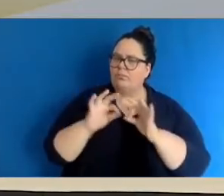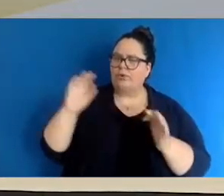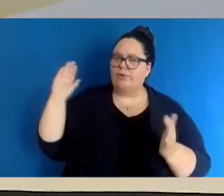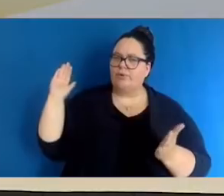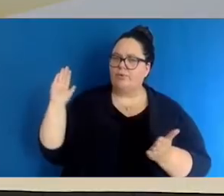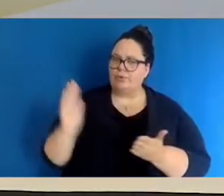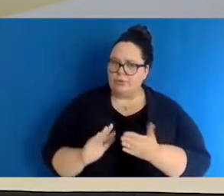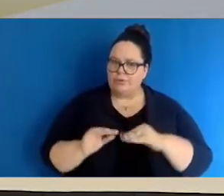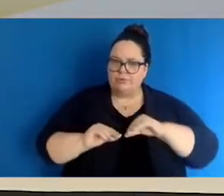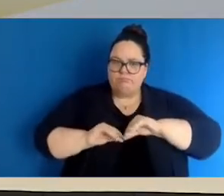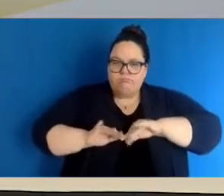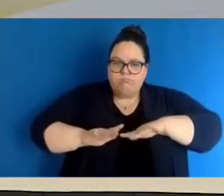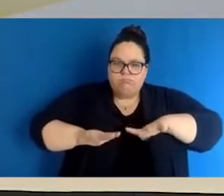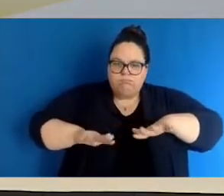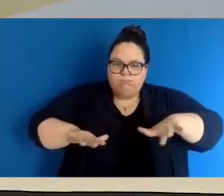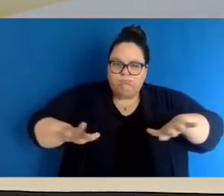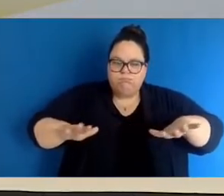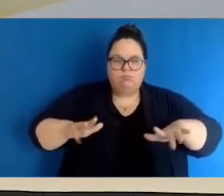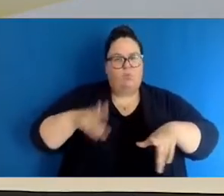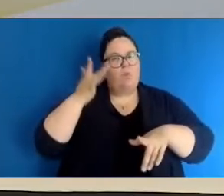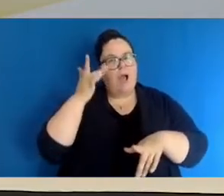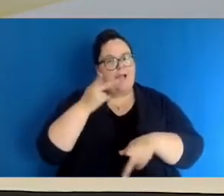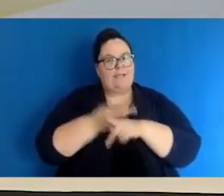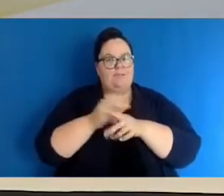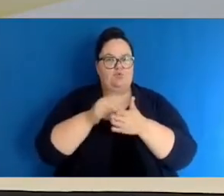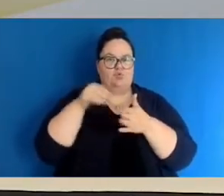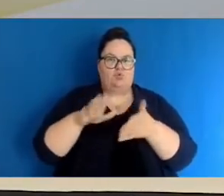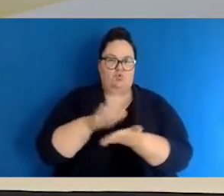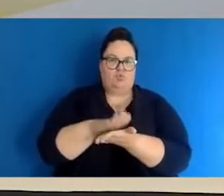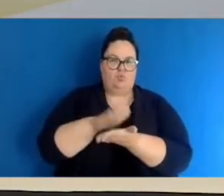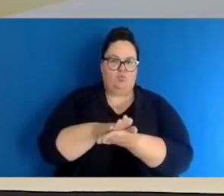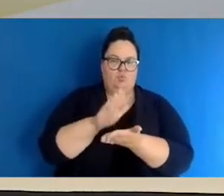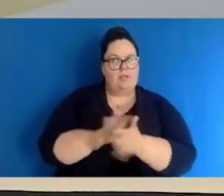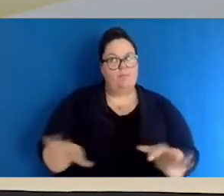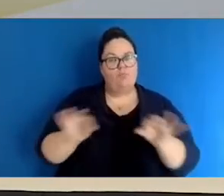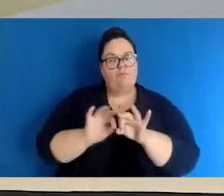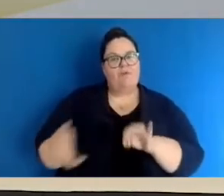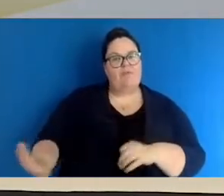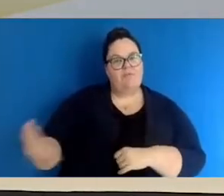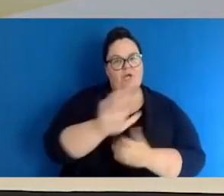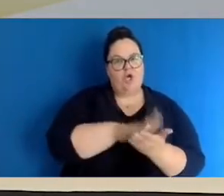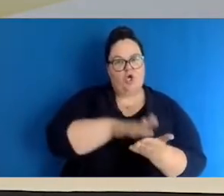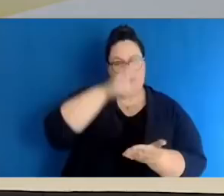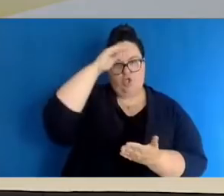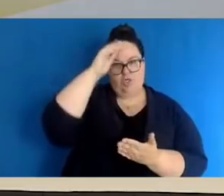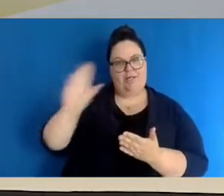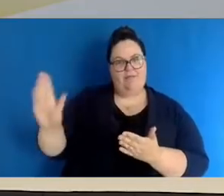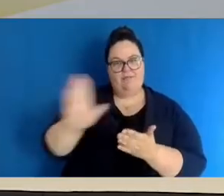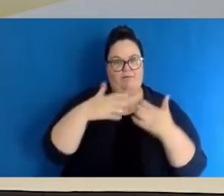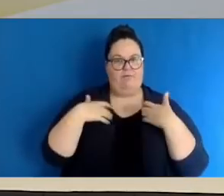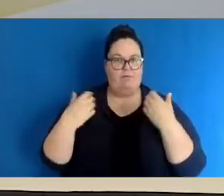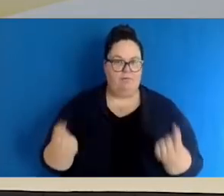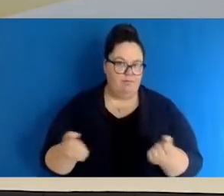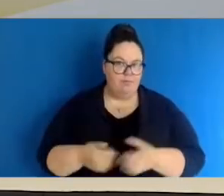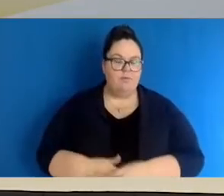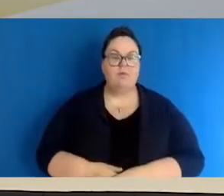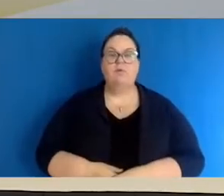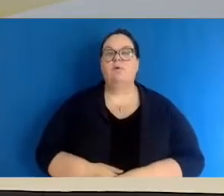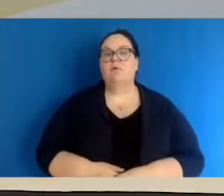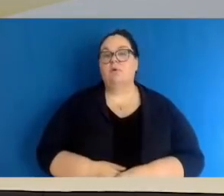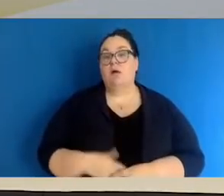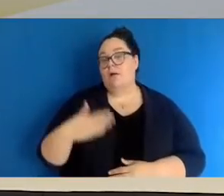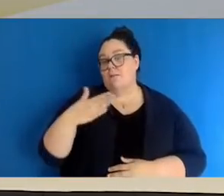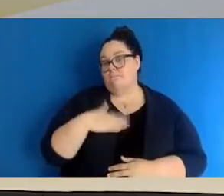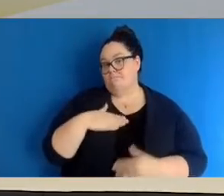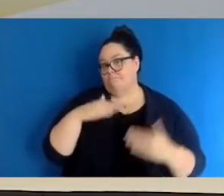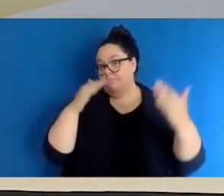community transmission to support in-class learning, which is vital to student learning and overall health well-being. It is my